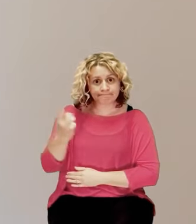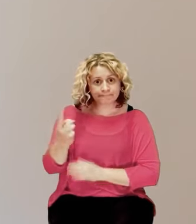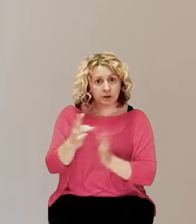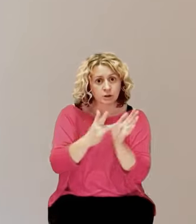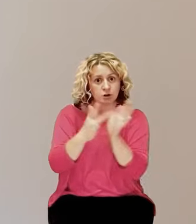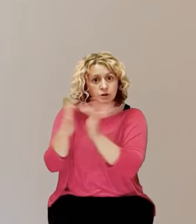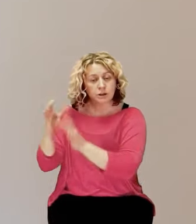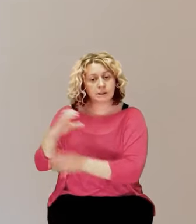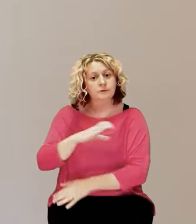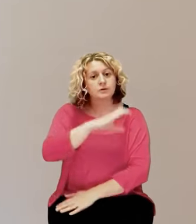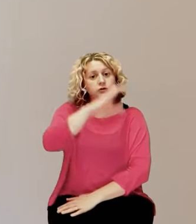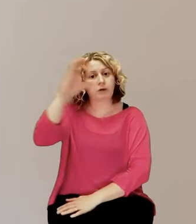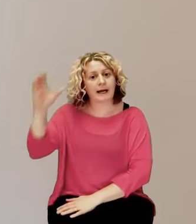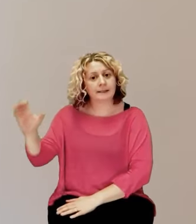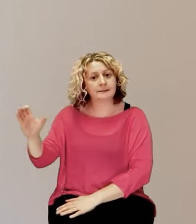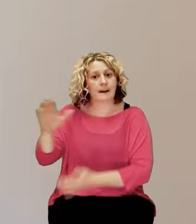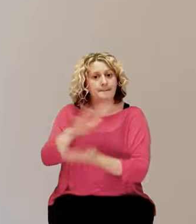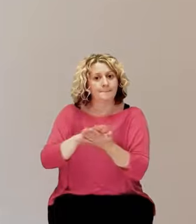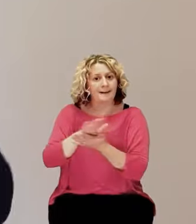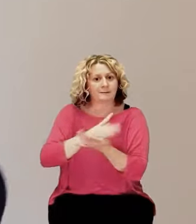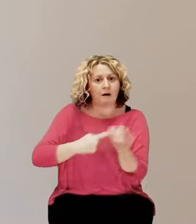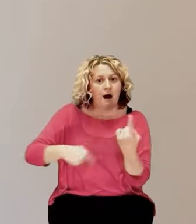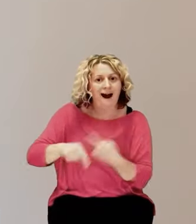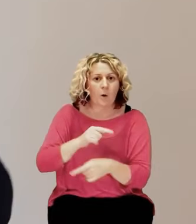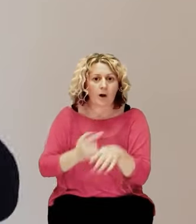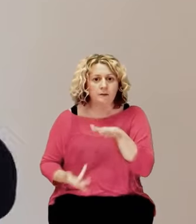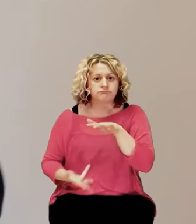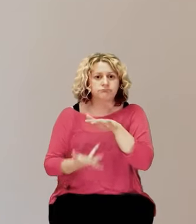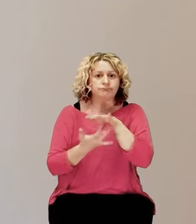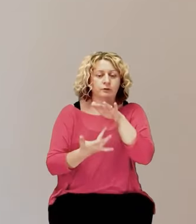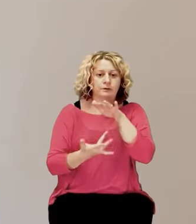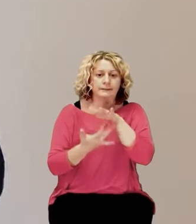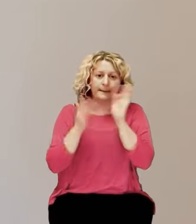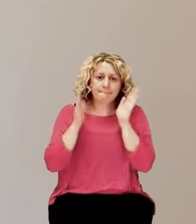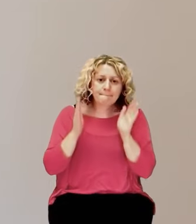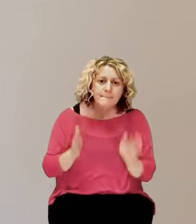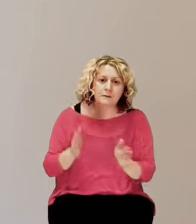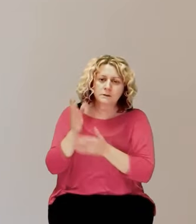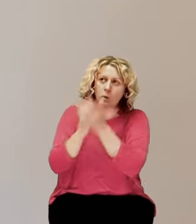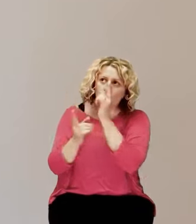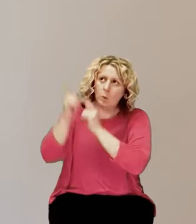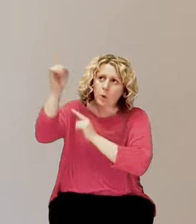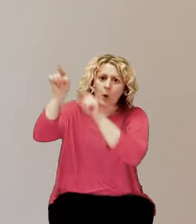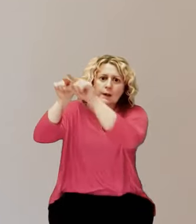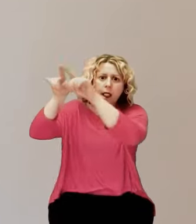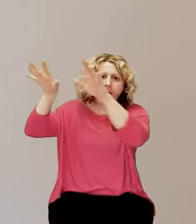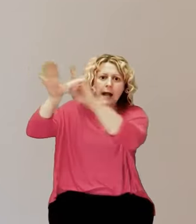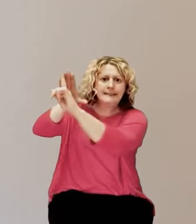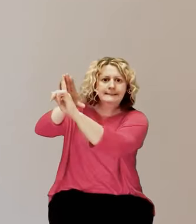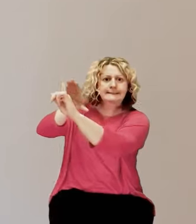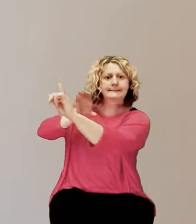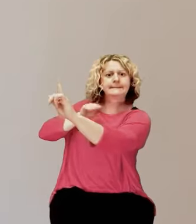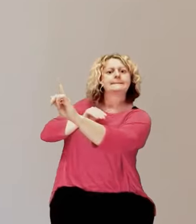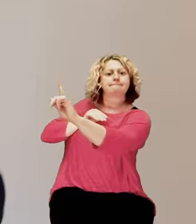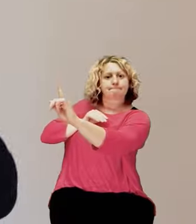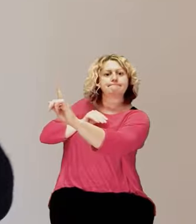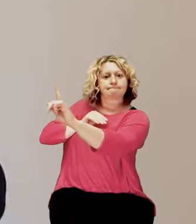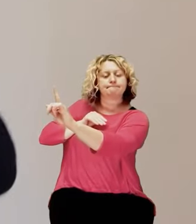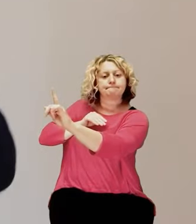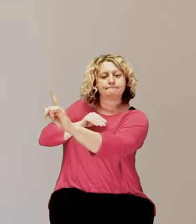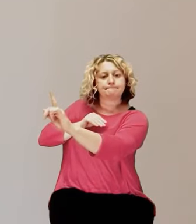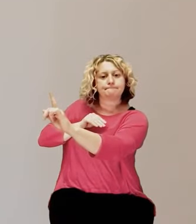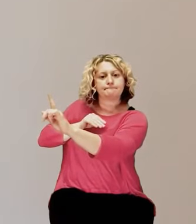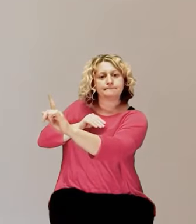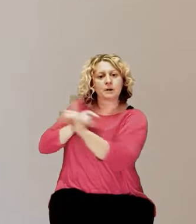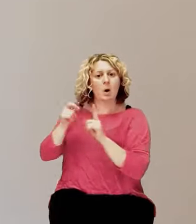priority of godliness. Paul, teach the Cretans, find the leaders of the churches in Crete who will